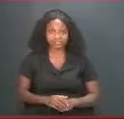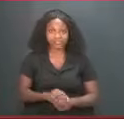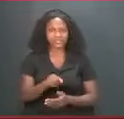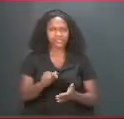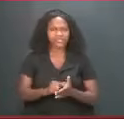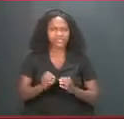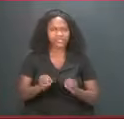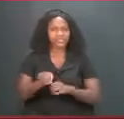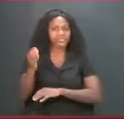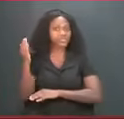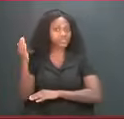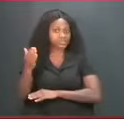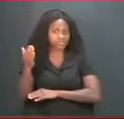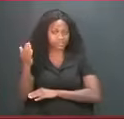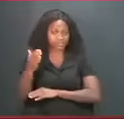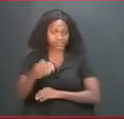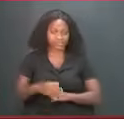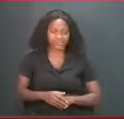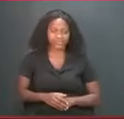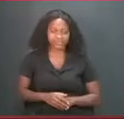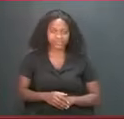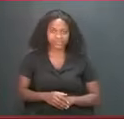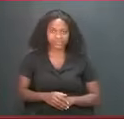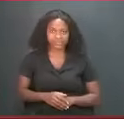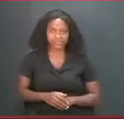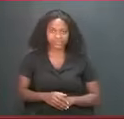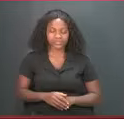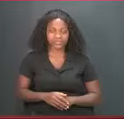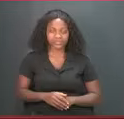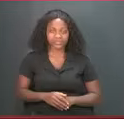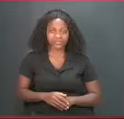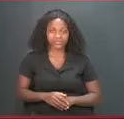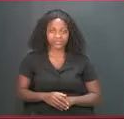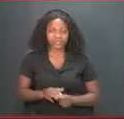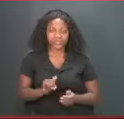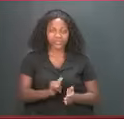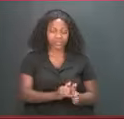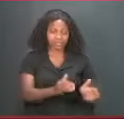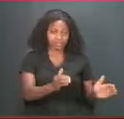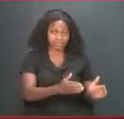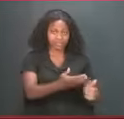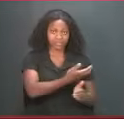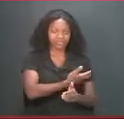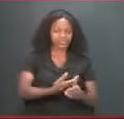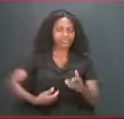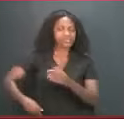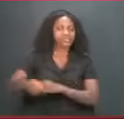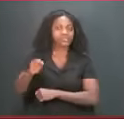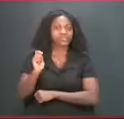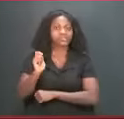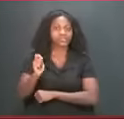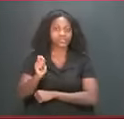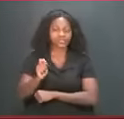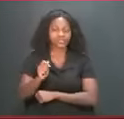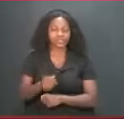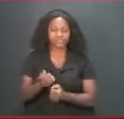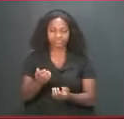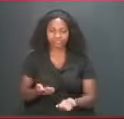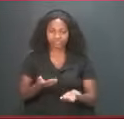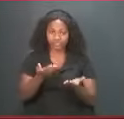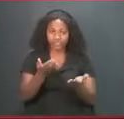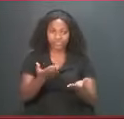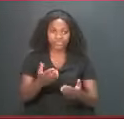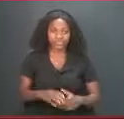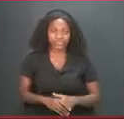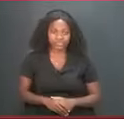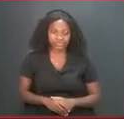statement that was made by the minority chief whip. And so